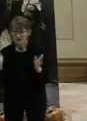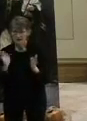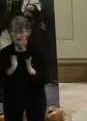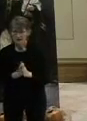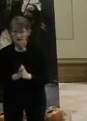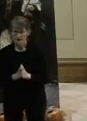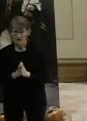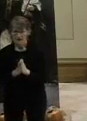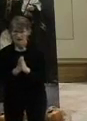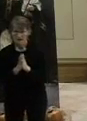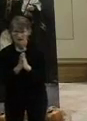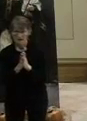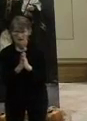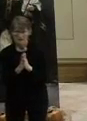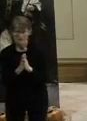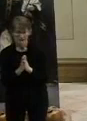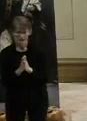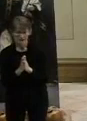Spirit.